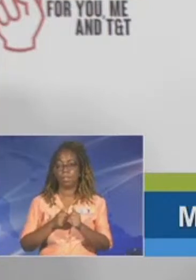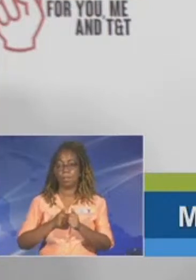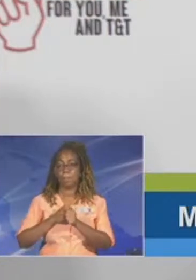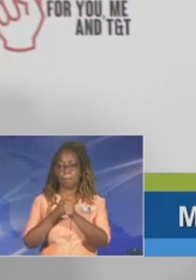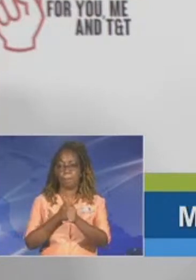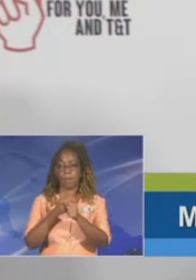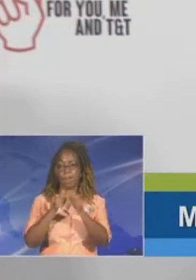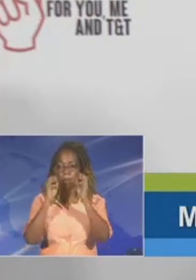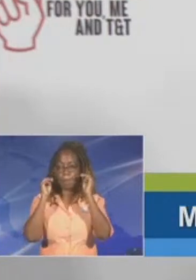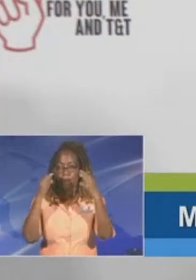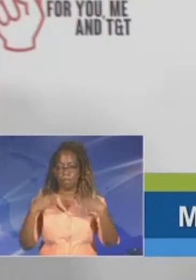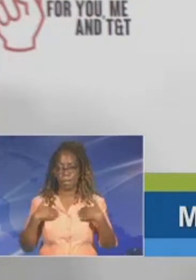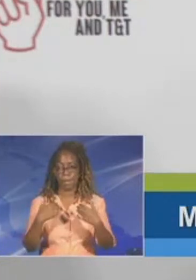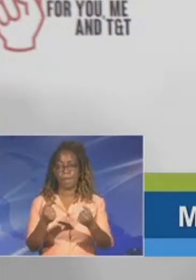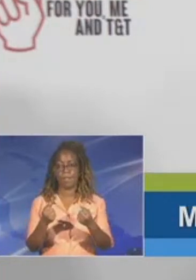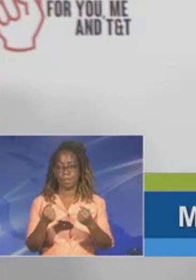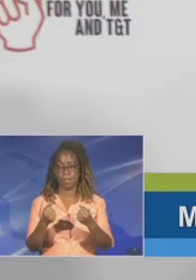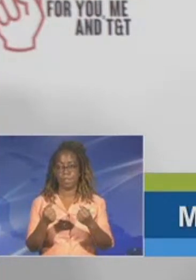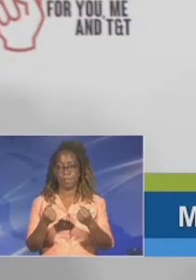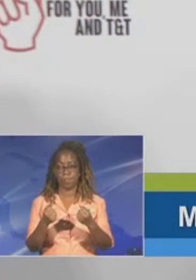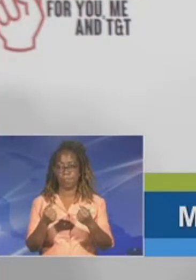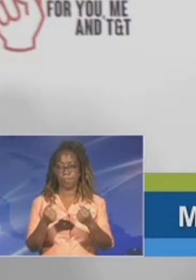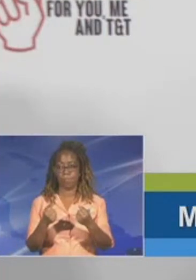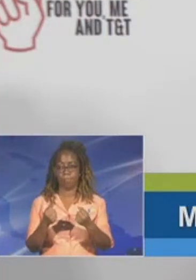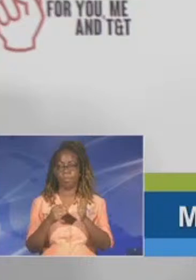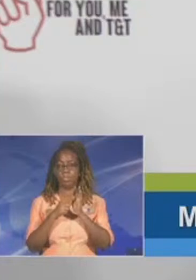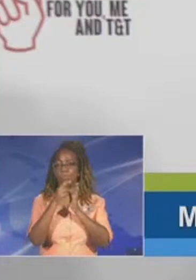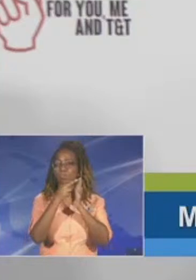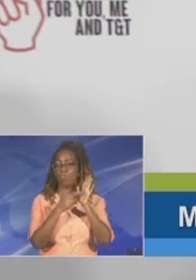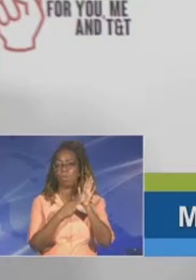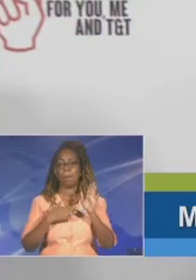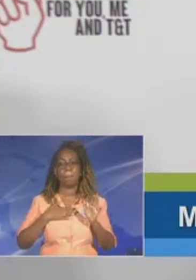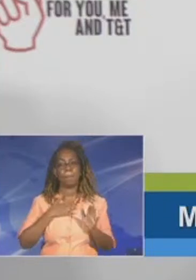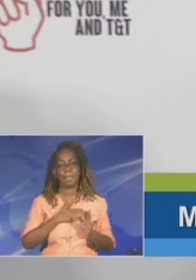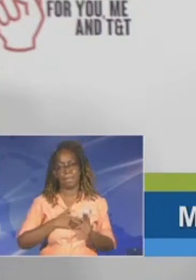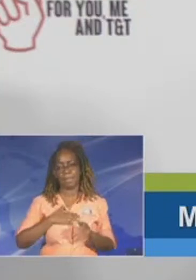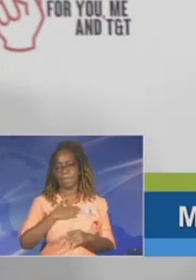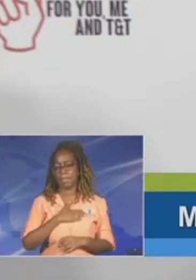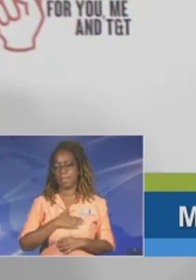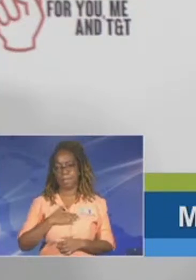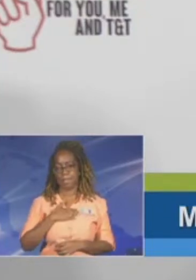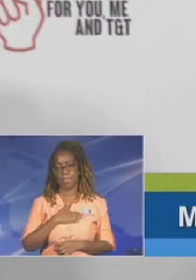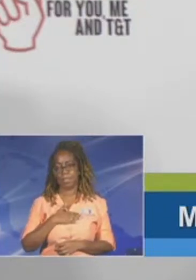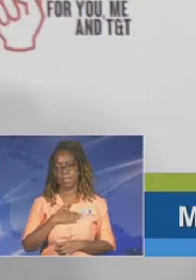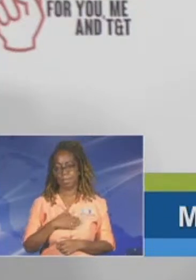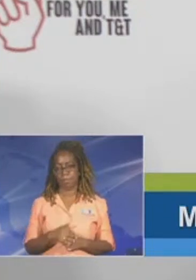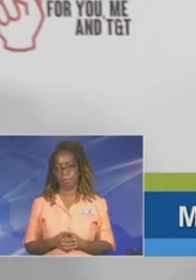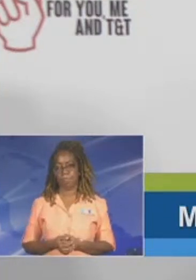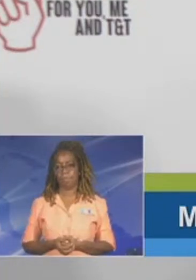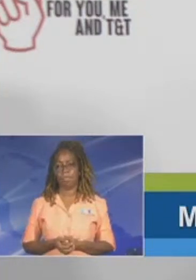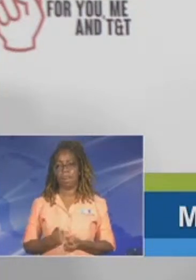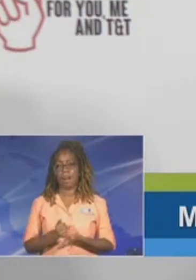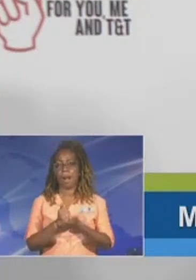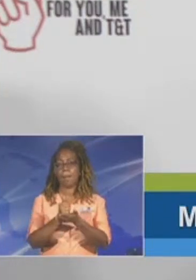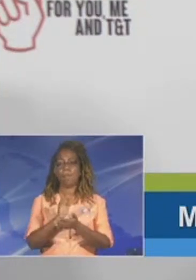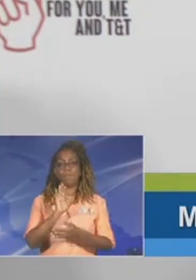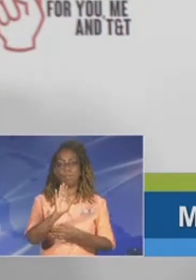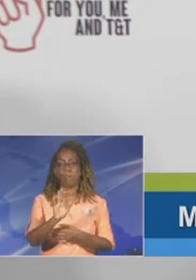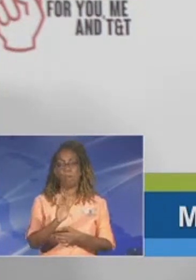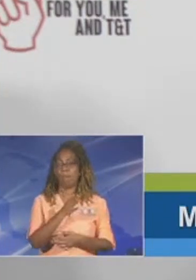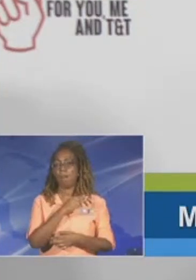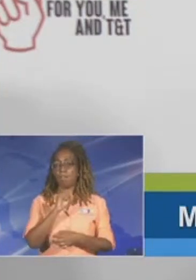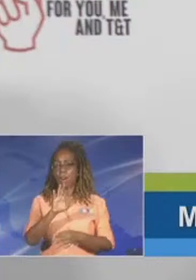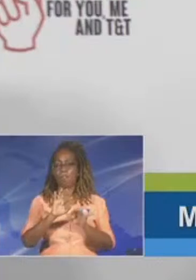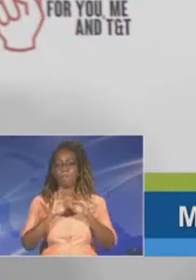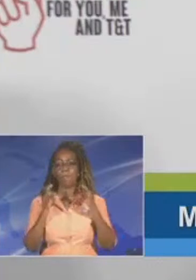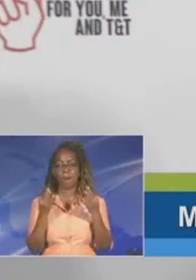Health approved levels of care. Please give yourselves and your relatives a chance